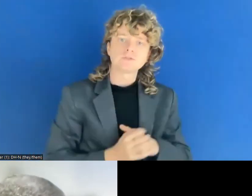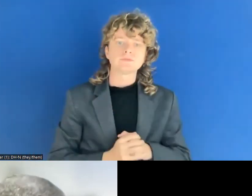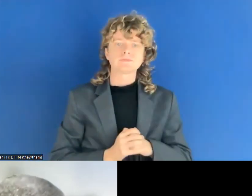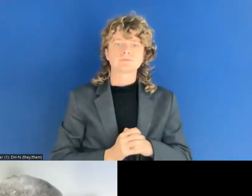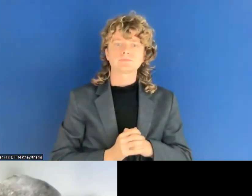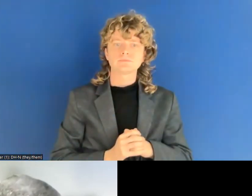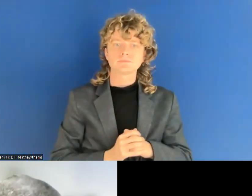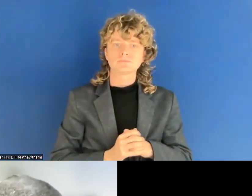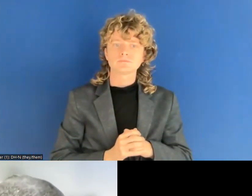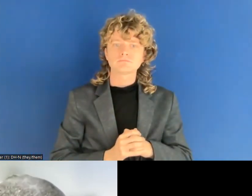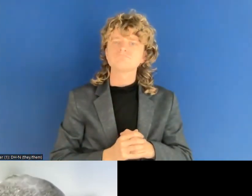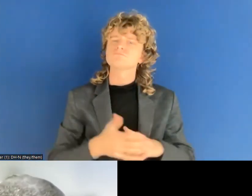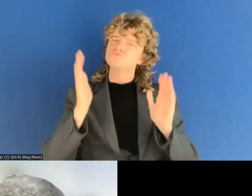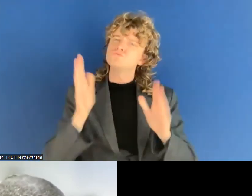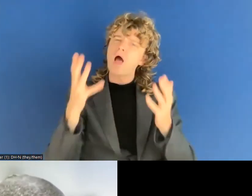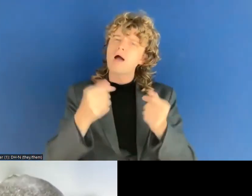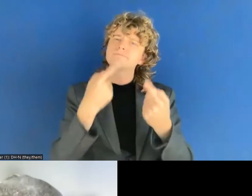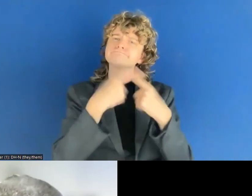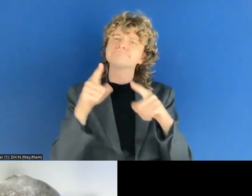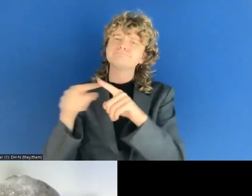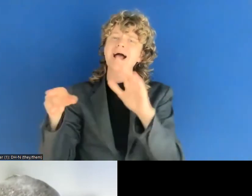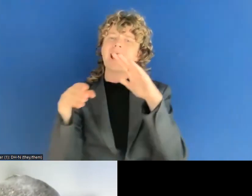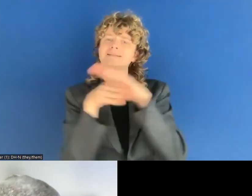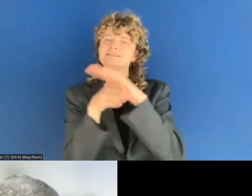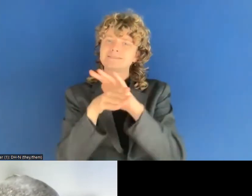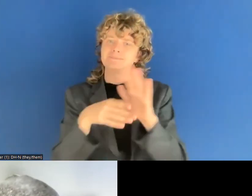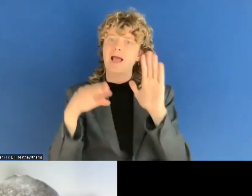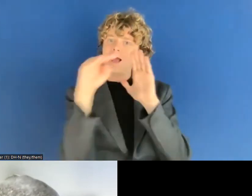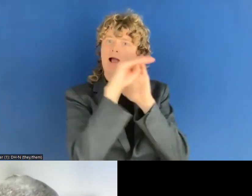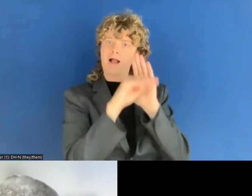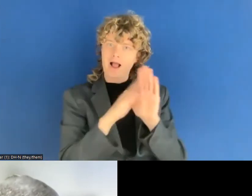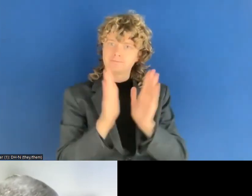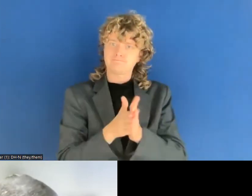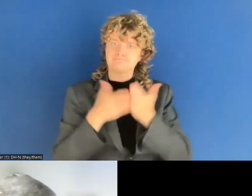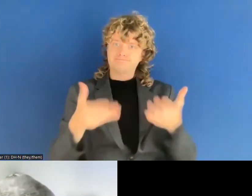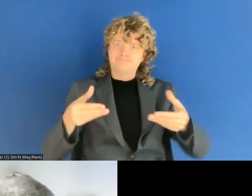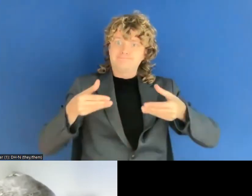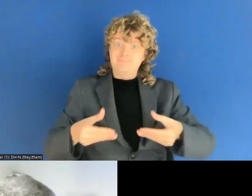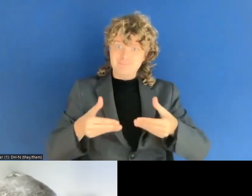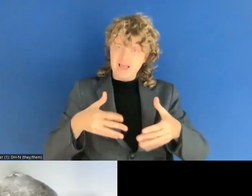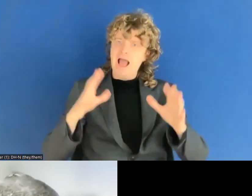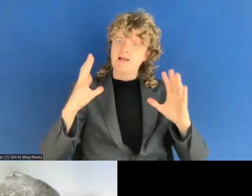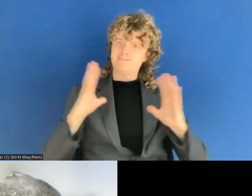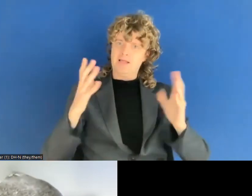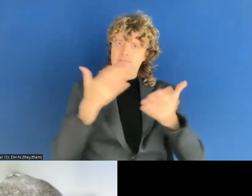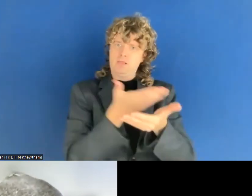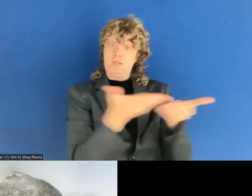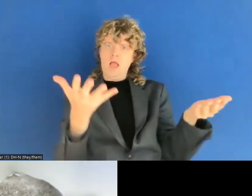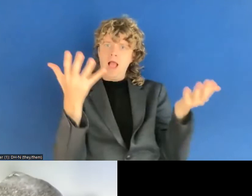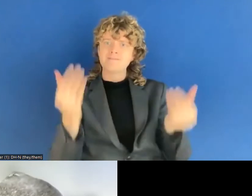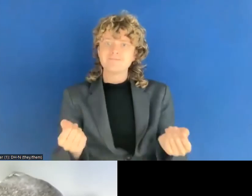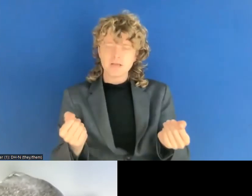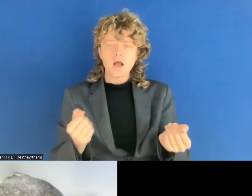accessibility guidance available. Or if not, ask them. So don't try it on your